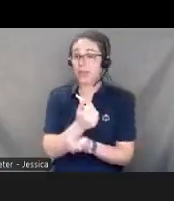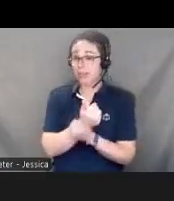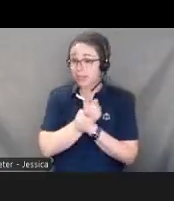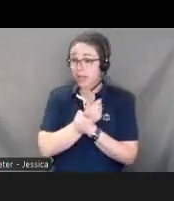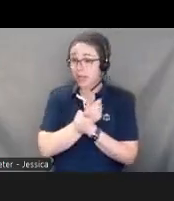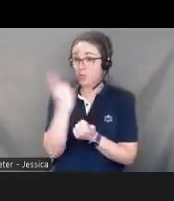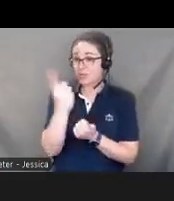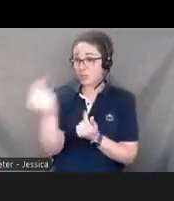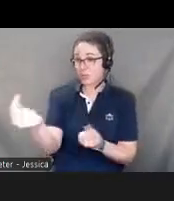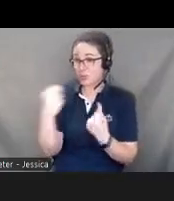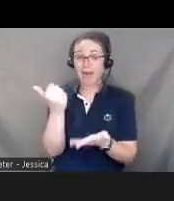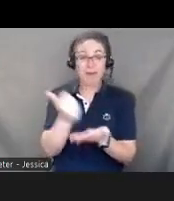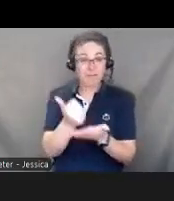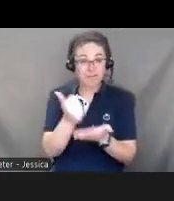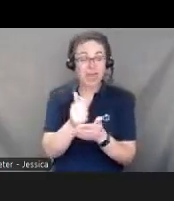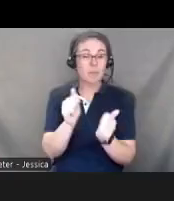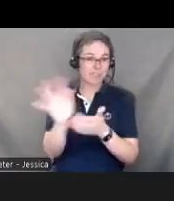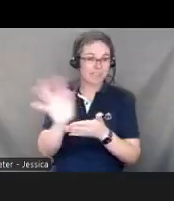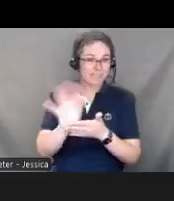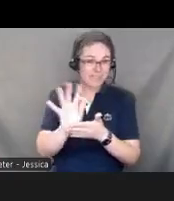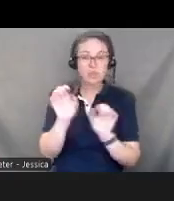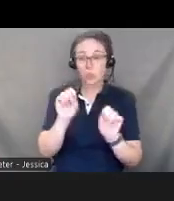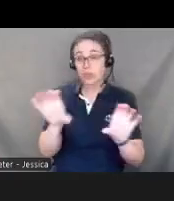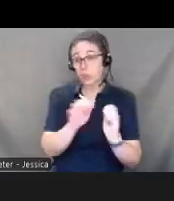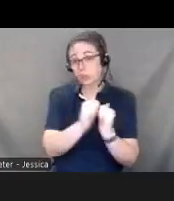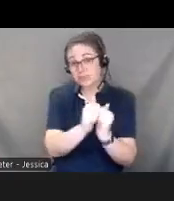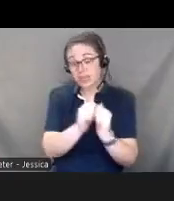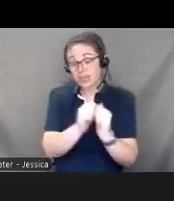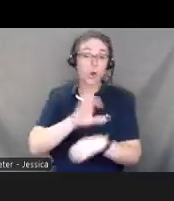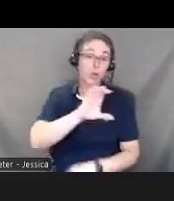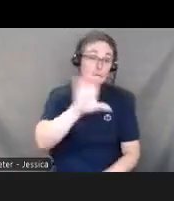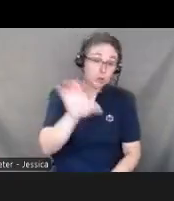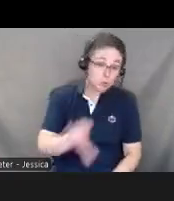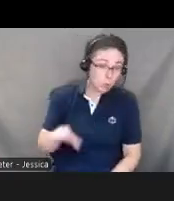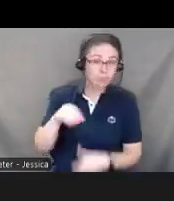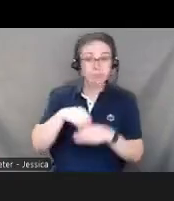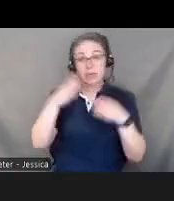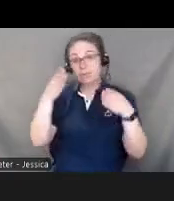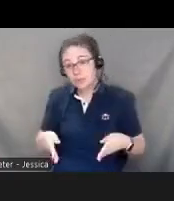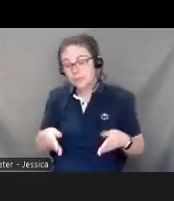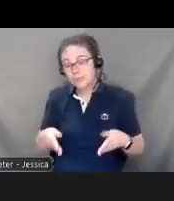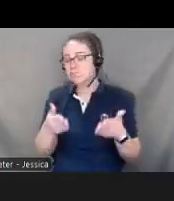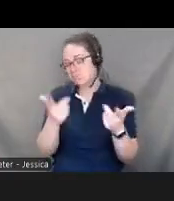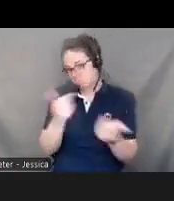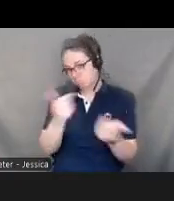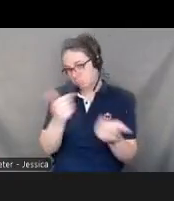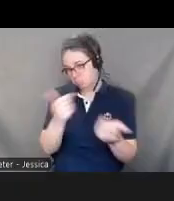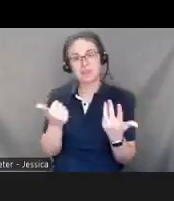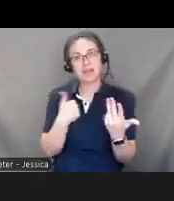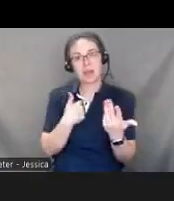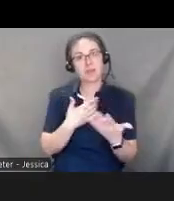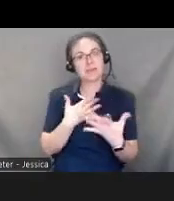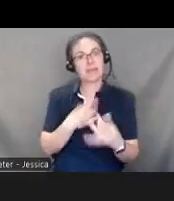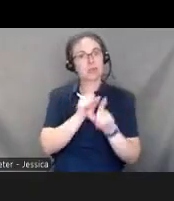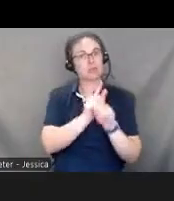help me edit videos, and we can do that together on Zoom or in person together. But I would like to mentor anybody who's